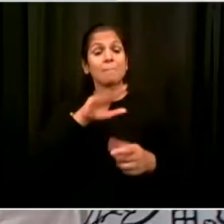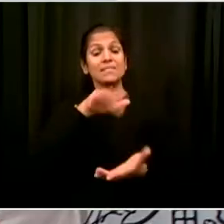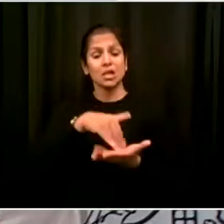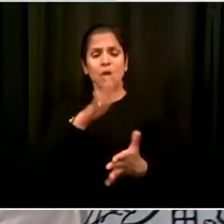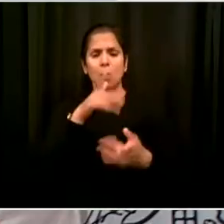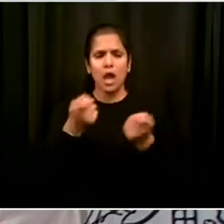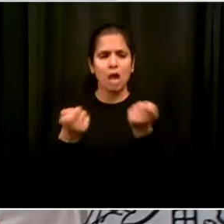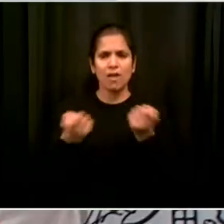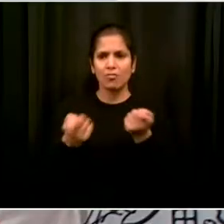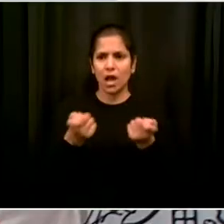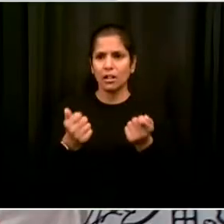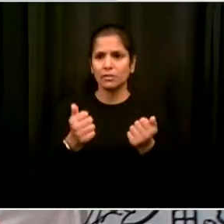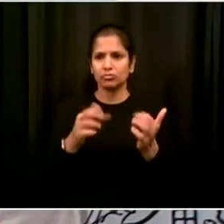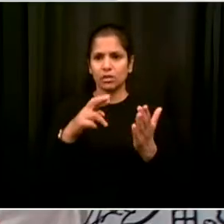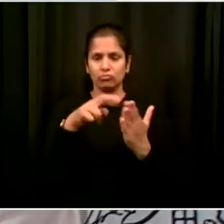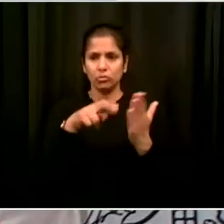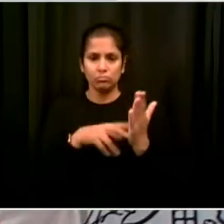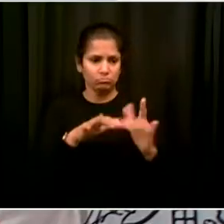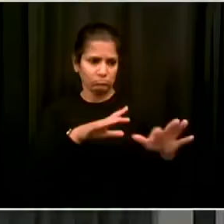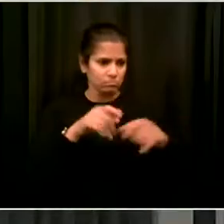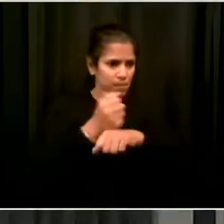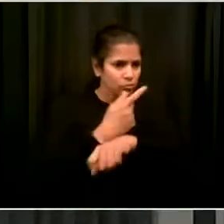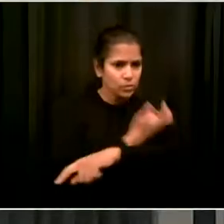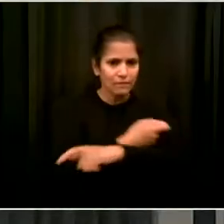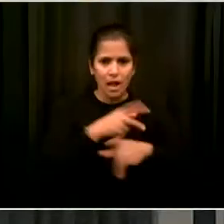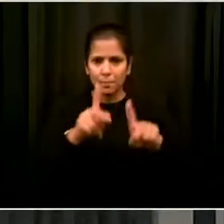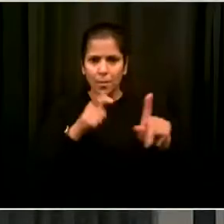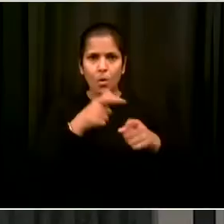down the line given the other priorities. Go ahead, Colin.